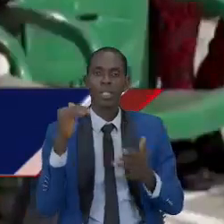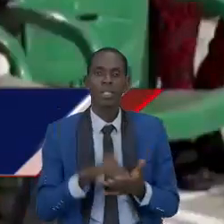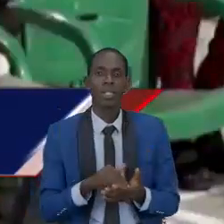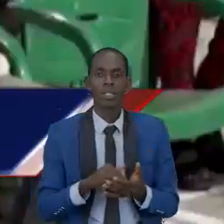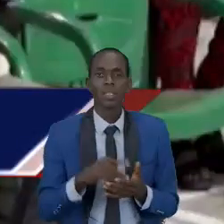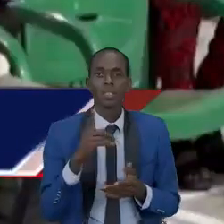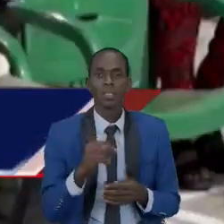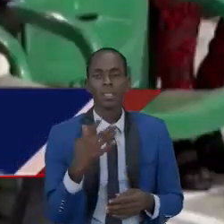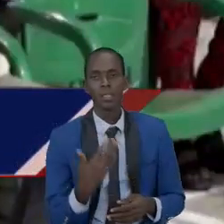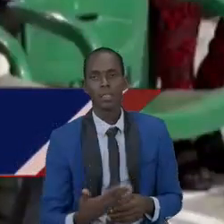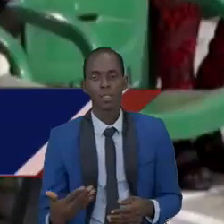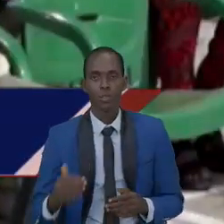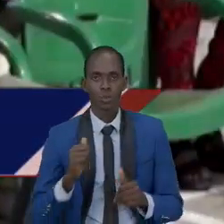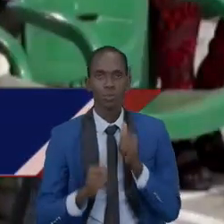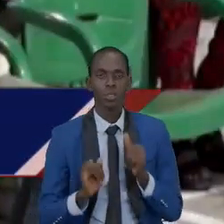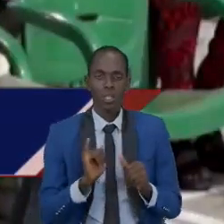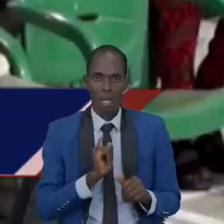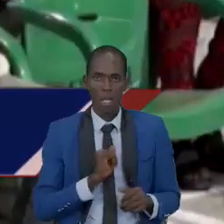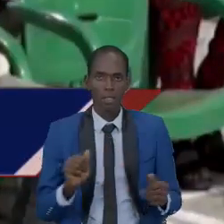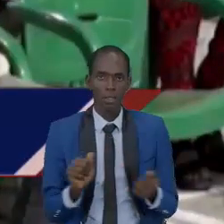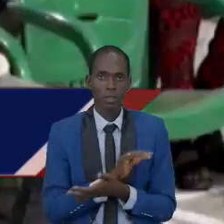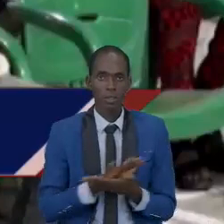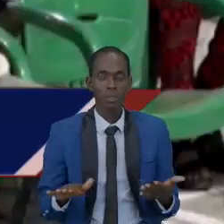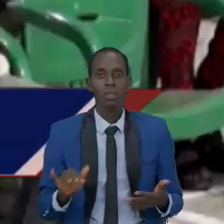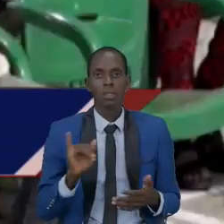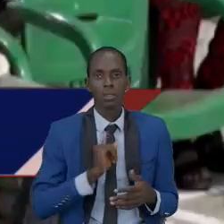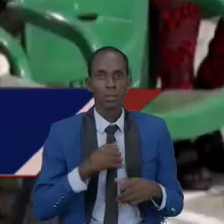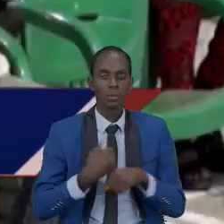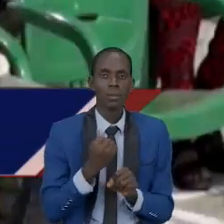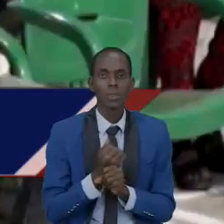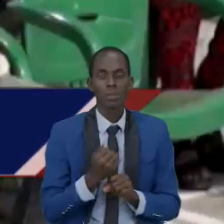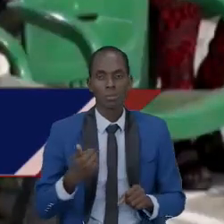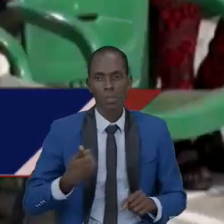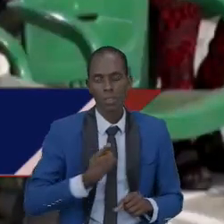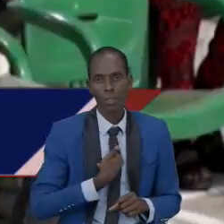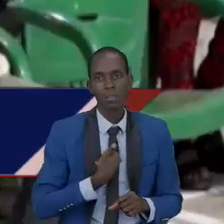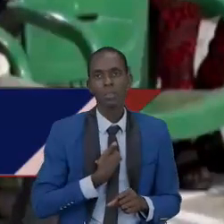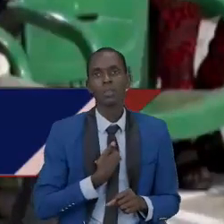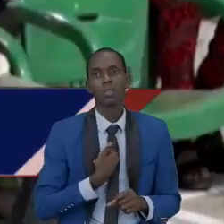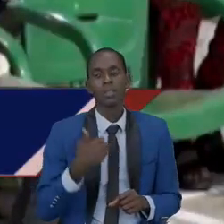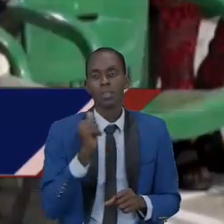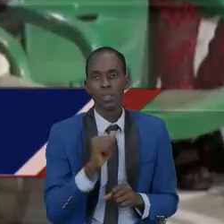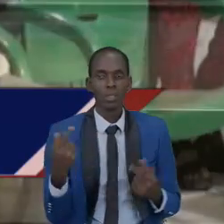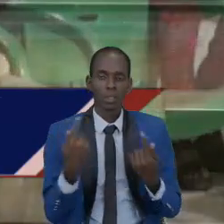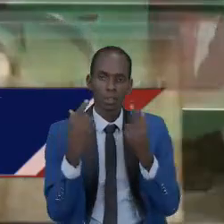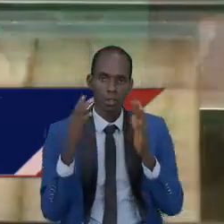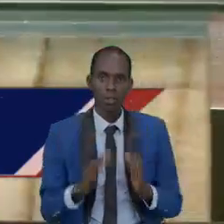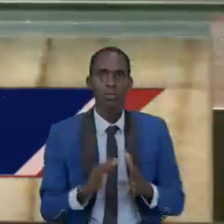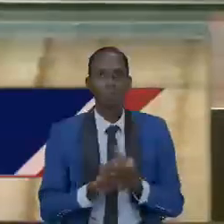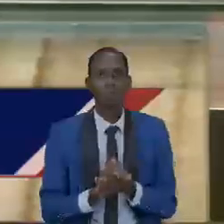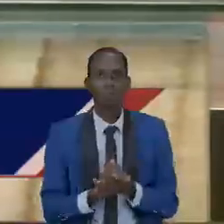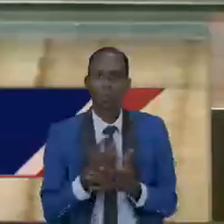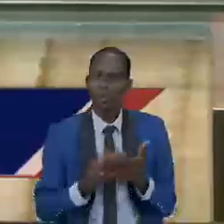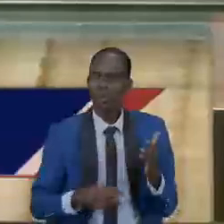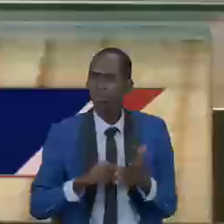The things which I destroyed, I make myself a transgressor. What does